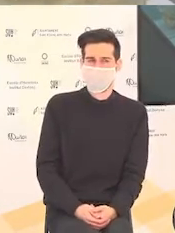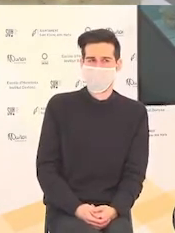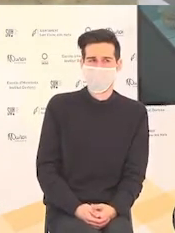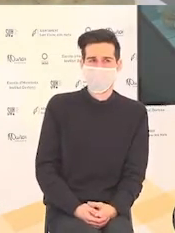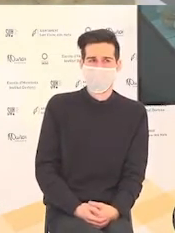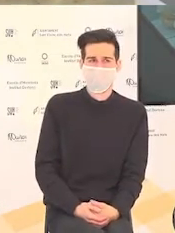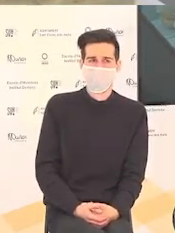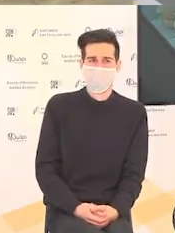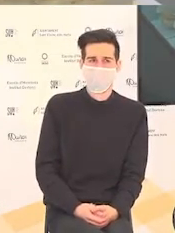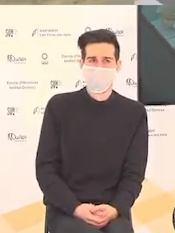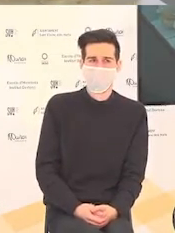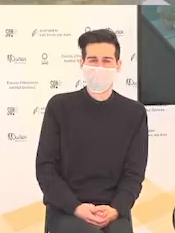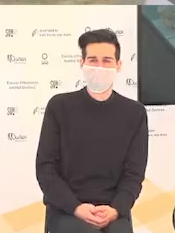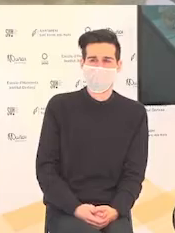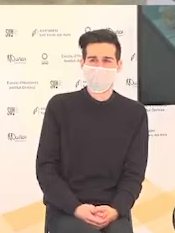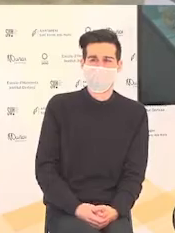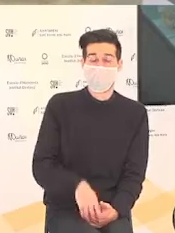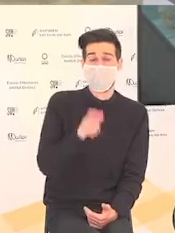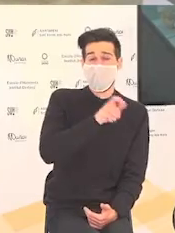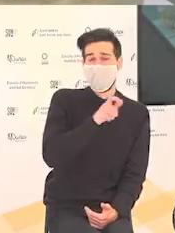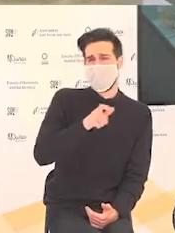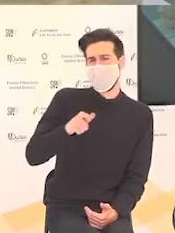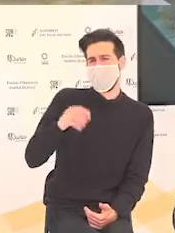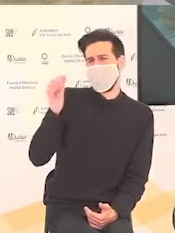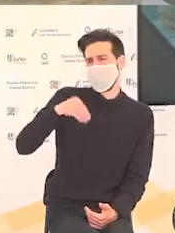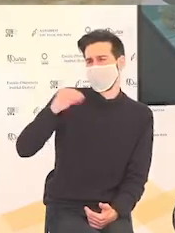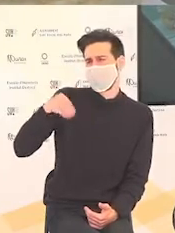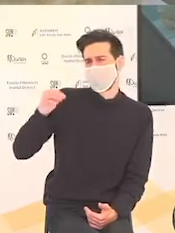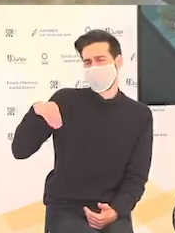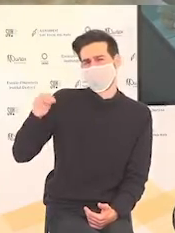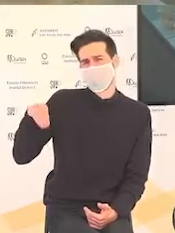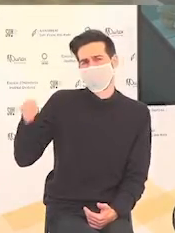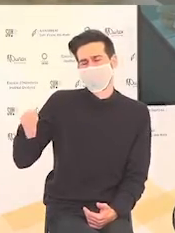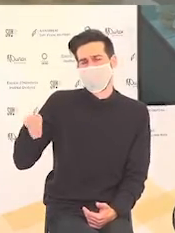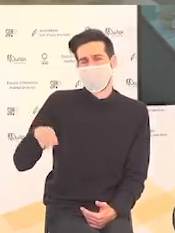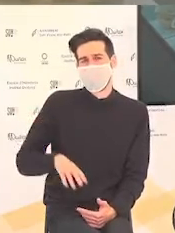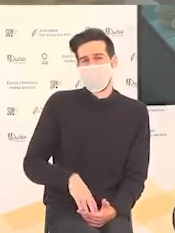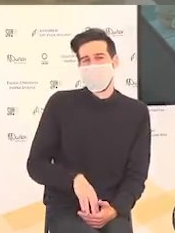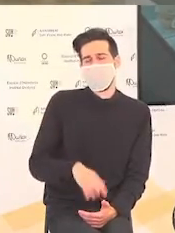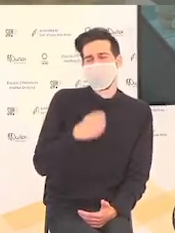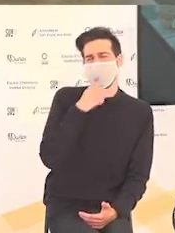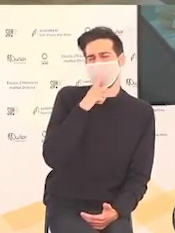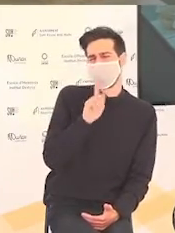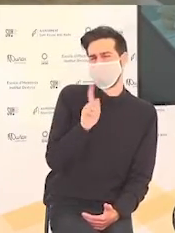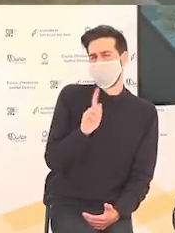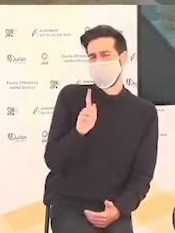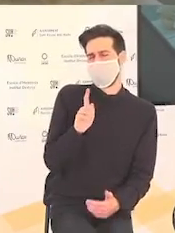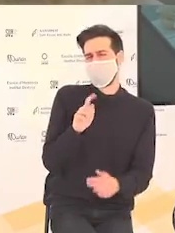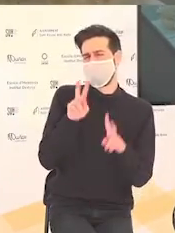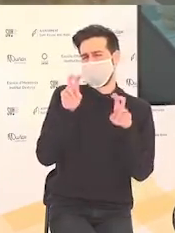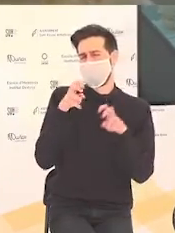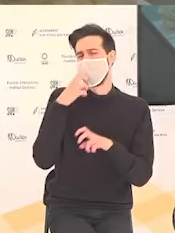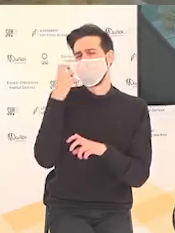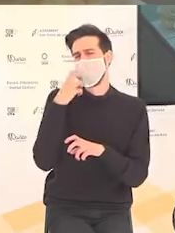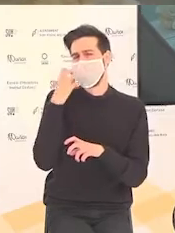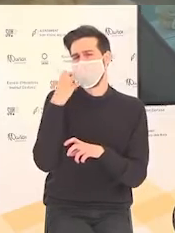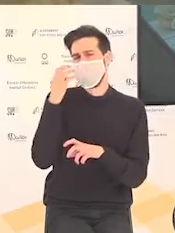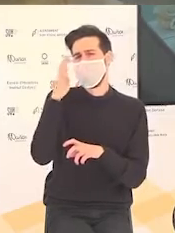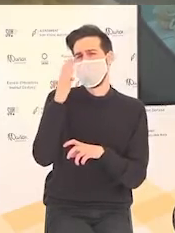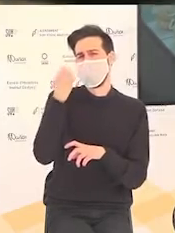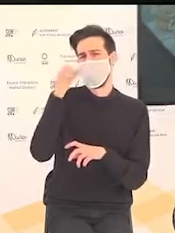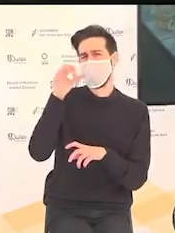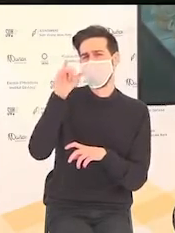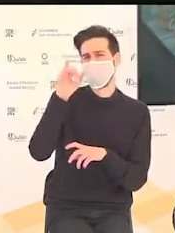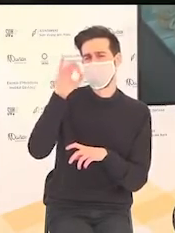eggshells. A mucha gente o algunas personas no le gusta la fruta de la pasión así tal cual porque les parece como cáscara de huevo.